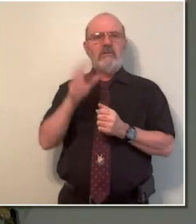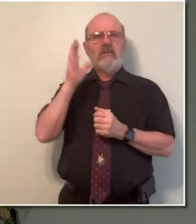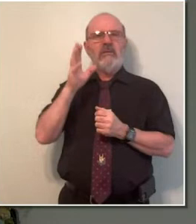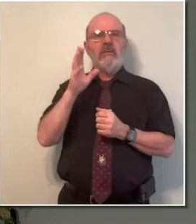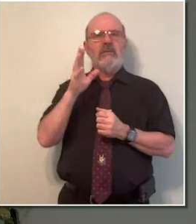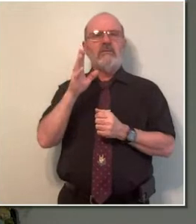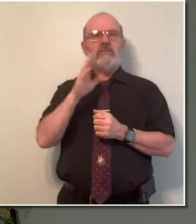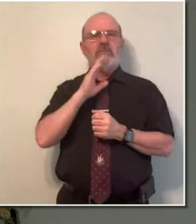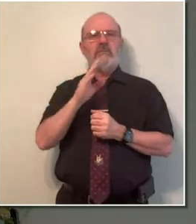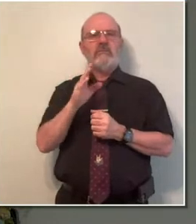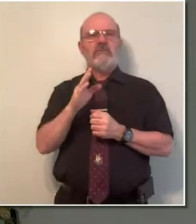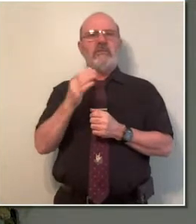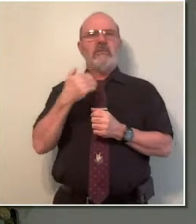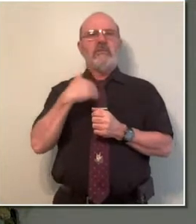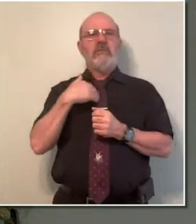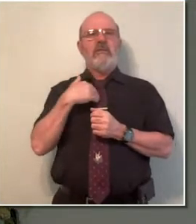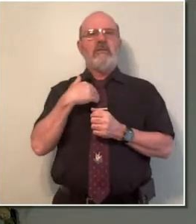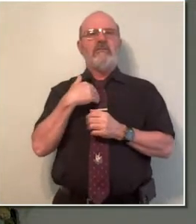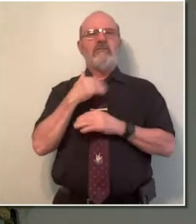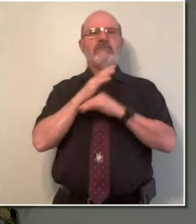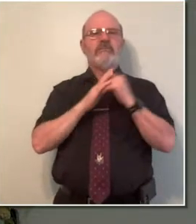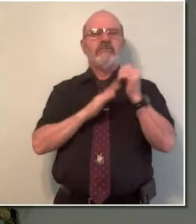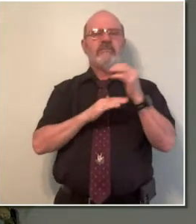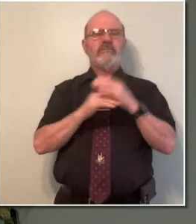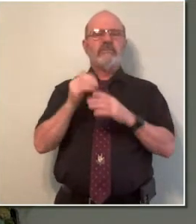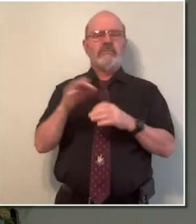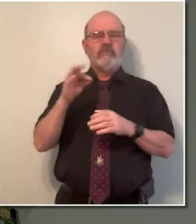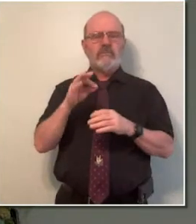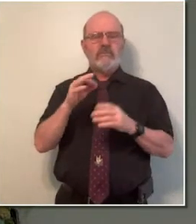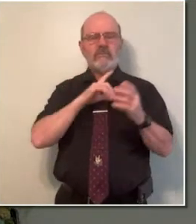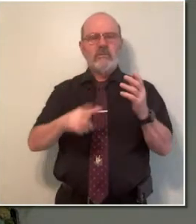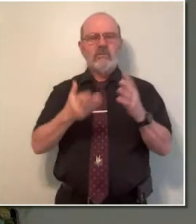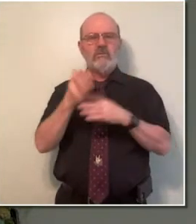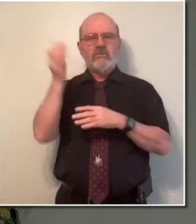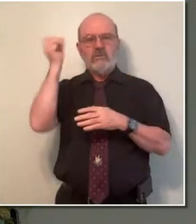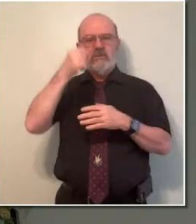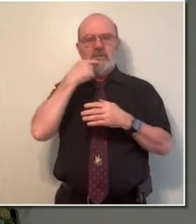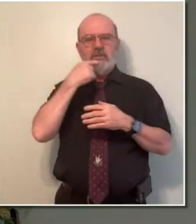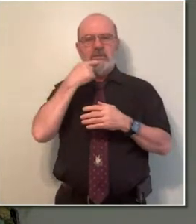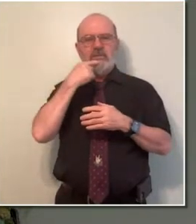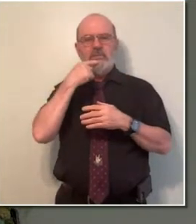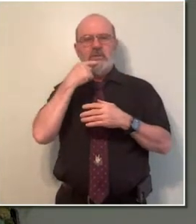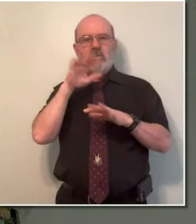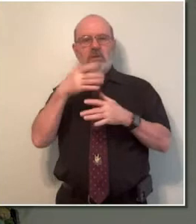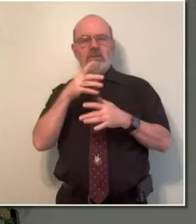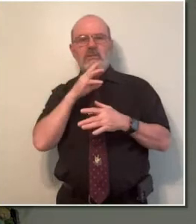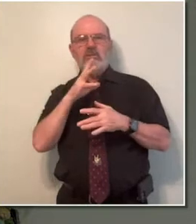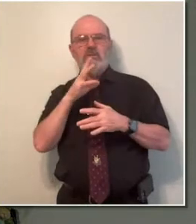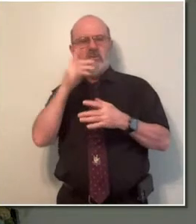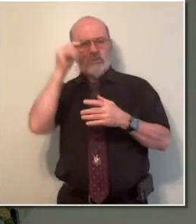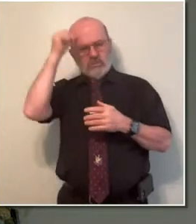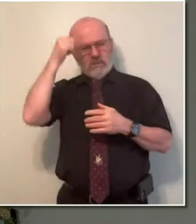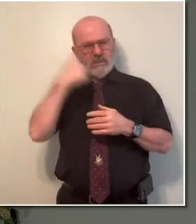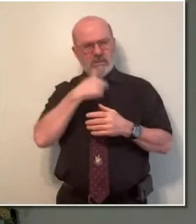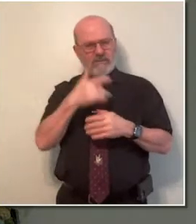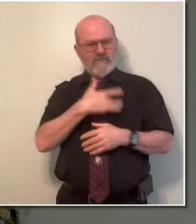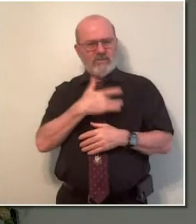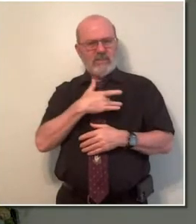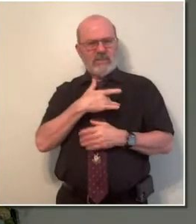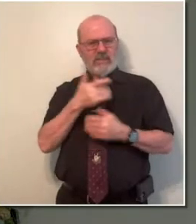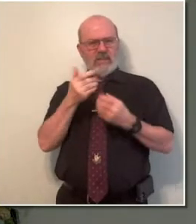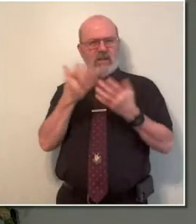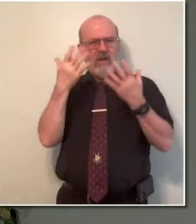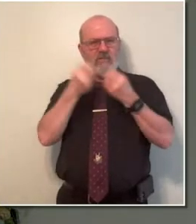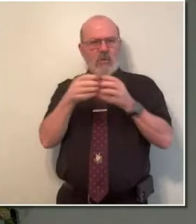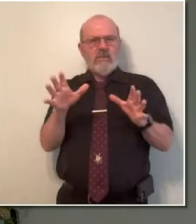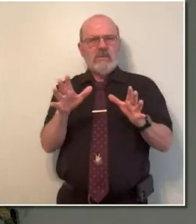didn't have that consolation of the Spirit. The Lord, through Solomon, tells us what it's like. It reminds us of that feeling of hopelessness.